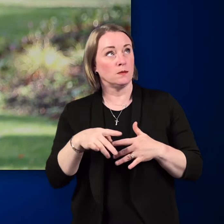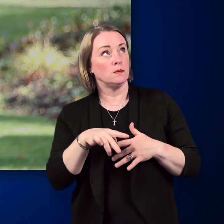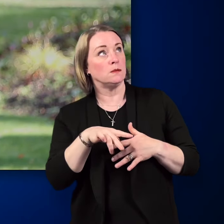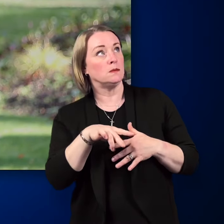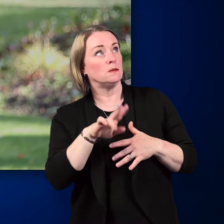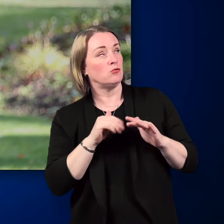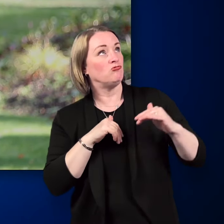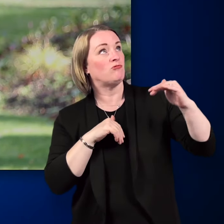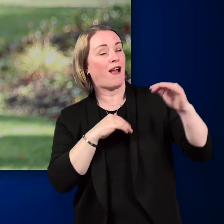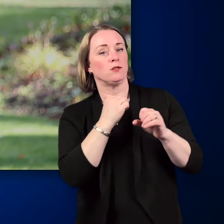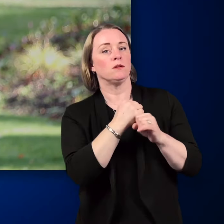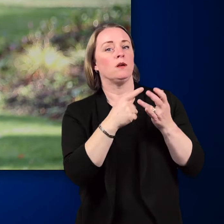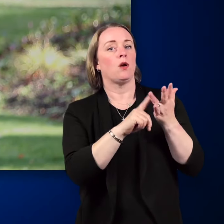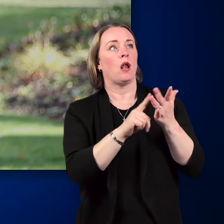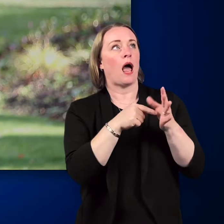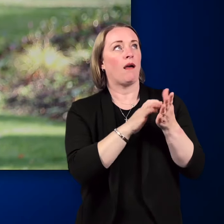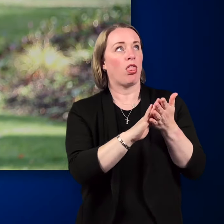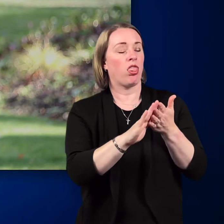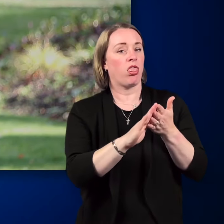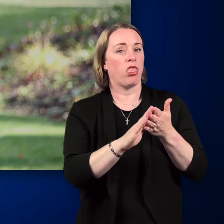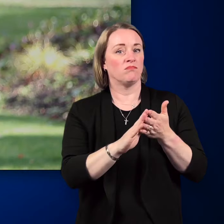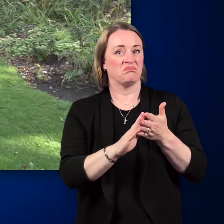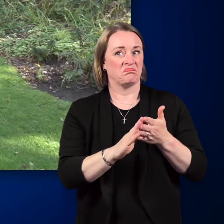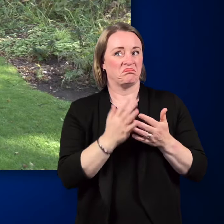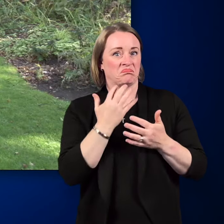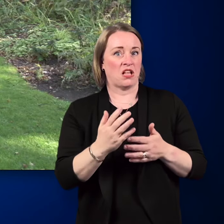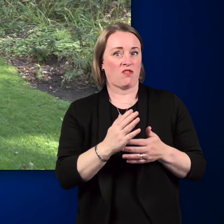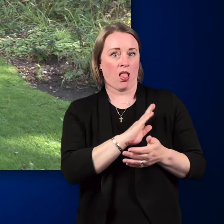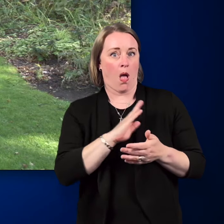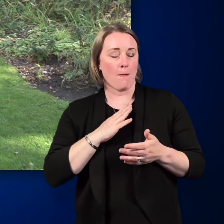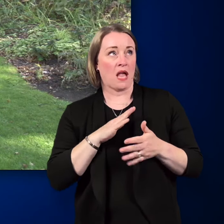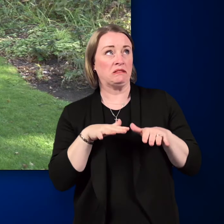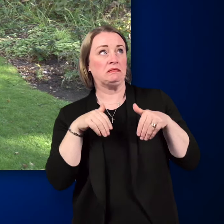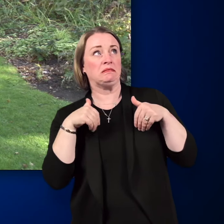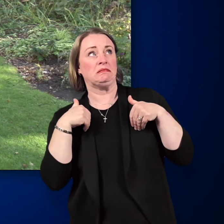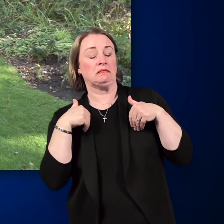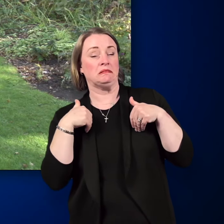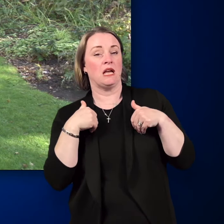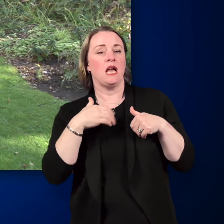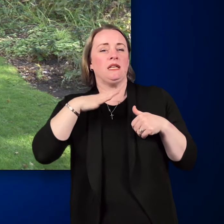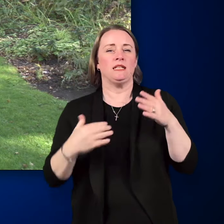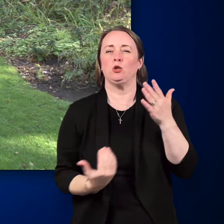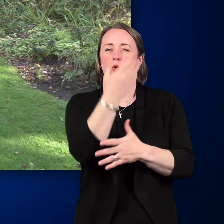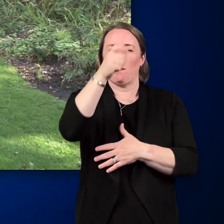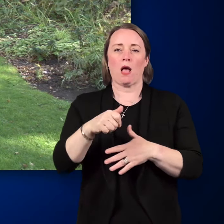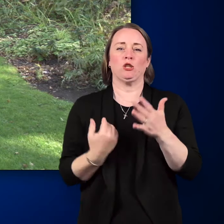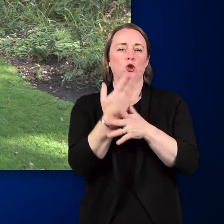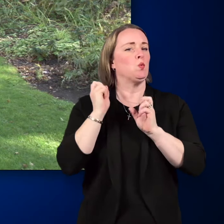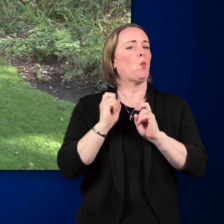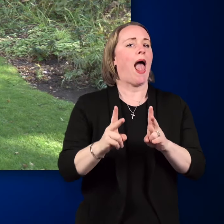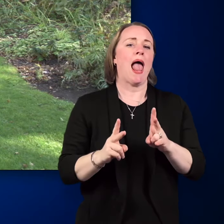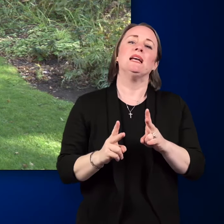new generation of Christian to step forward. David, who would be prepared to wear his